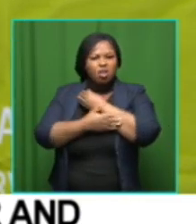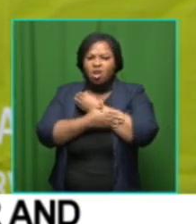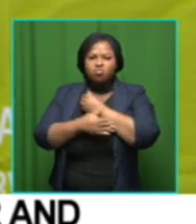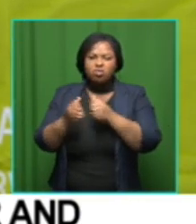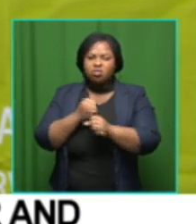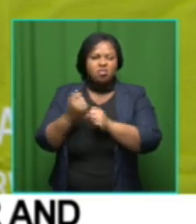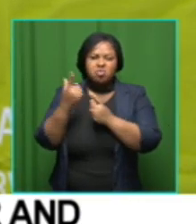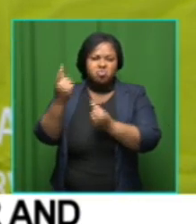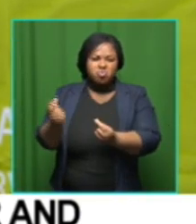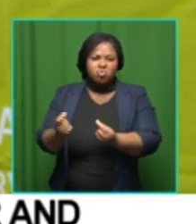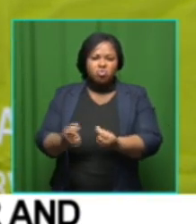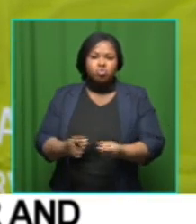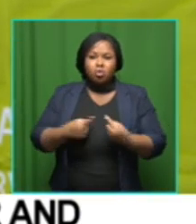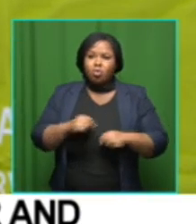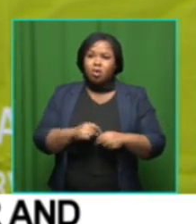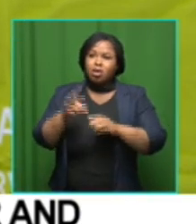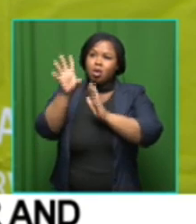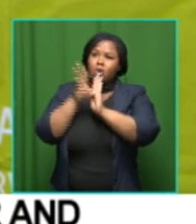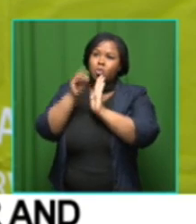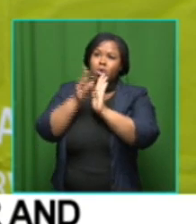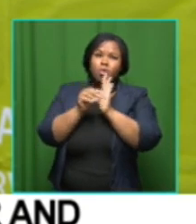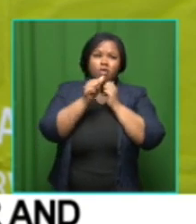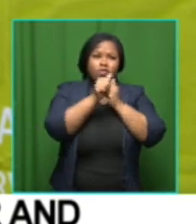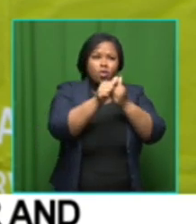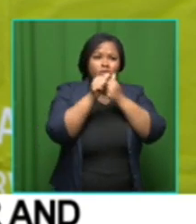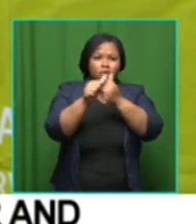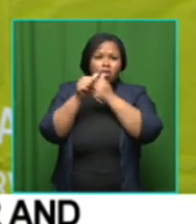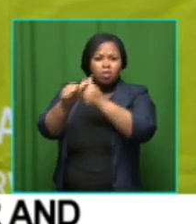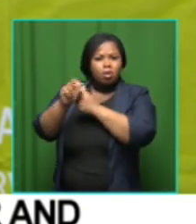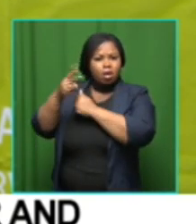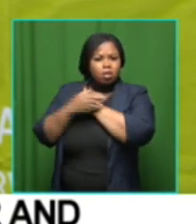follow what has happened, we just need to look at the basic